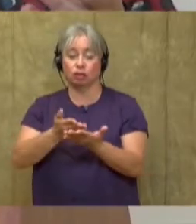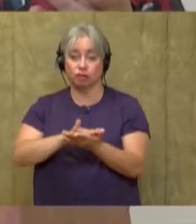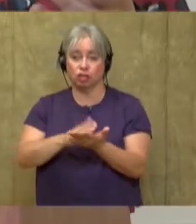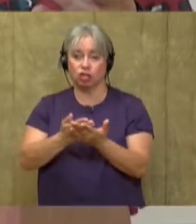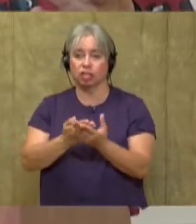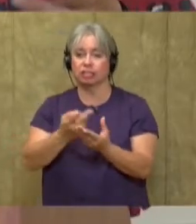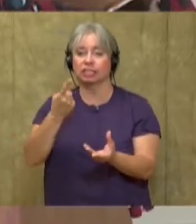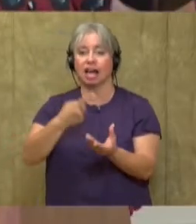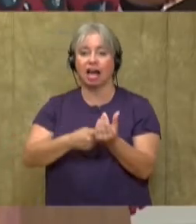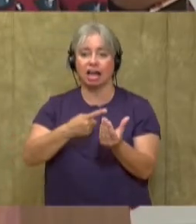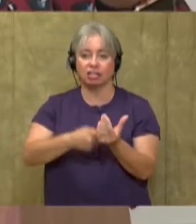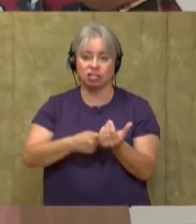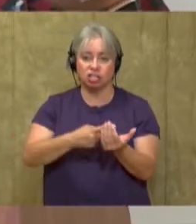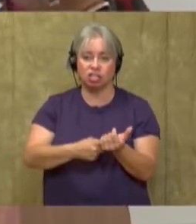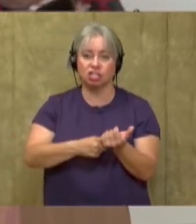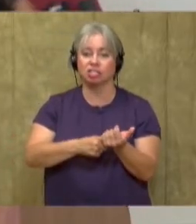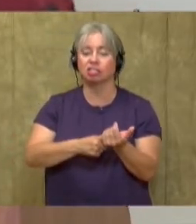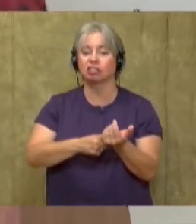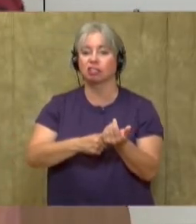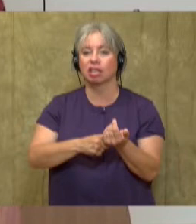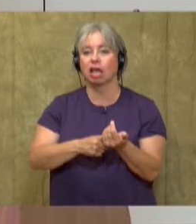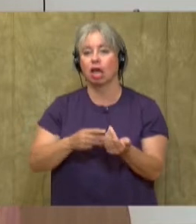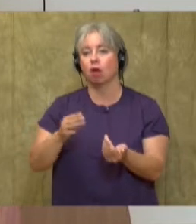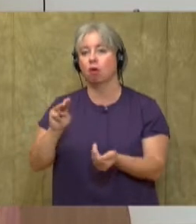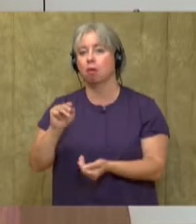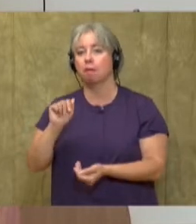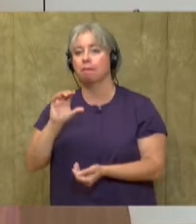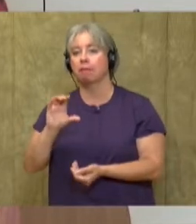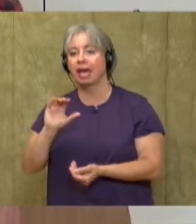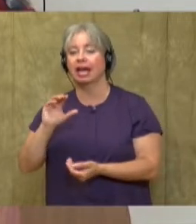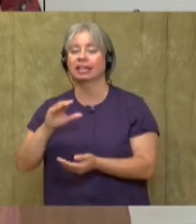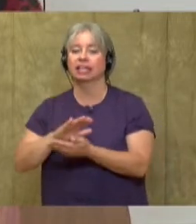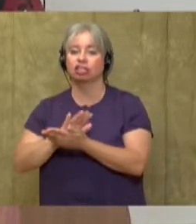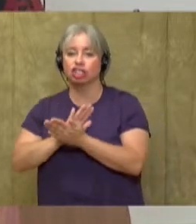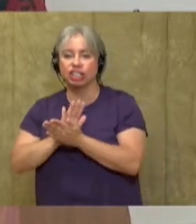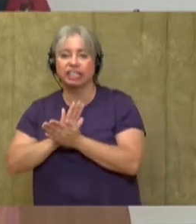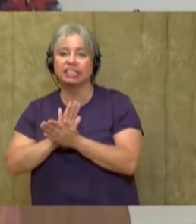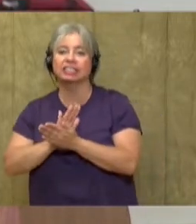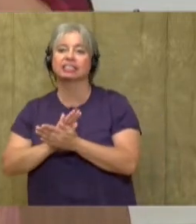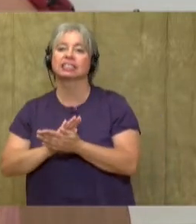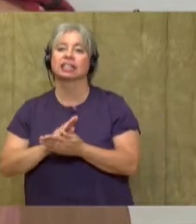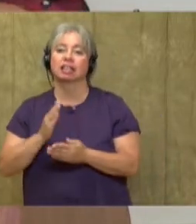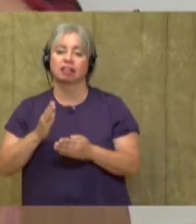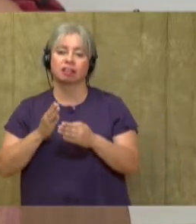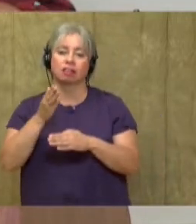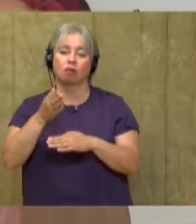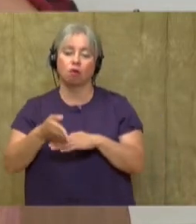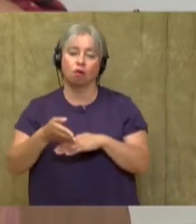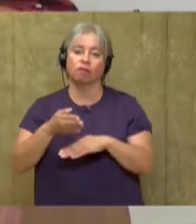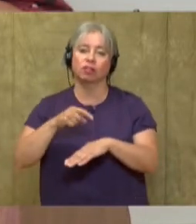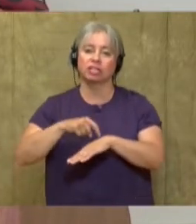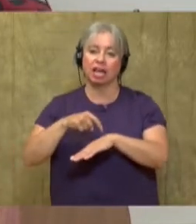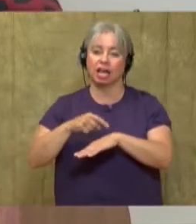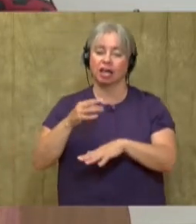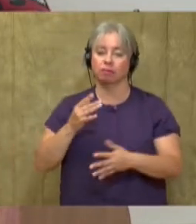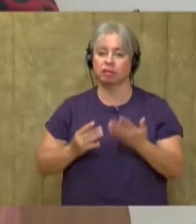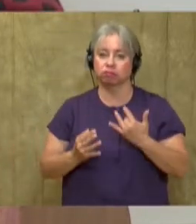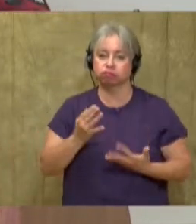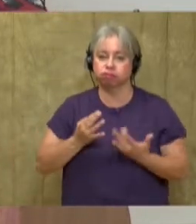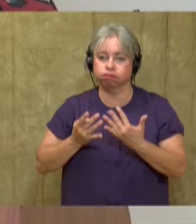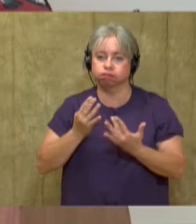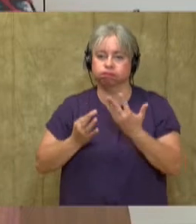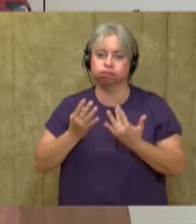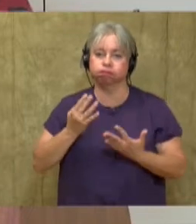cooked some macaroni and cheese and you've had to boil water. You know that over time, that temperature starts to rise